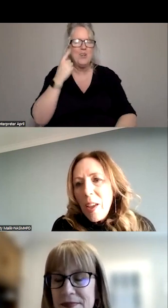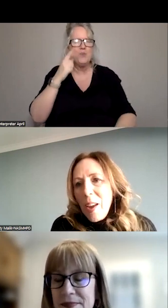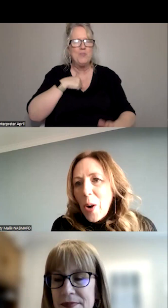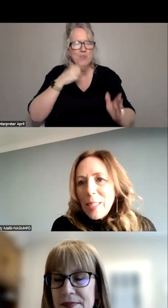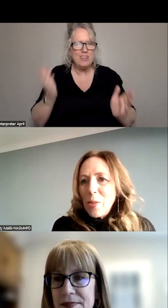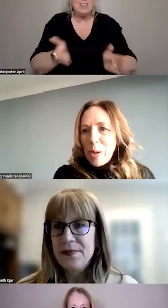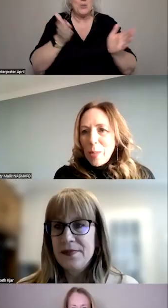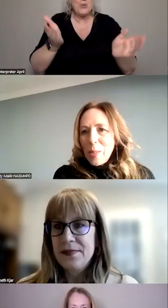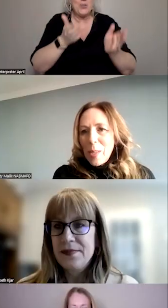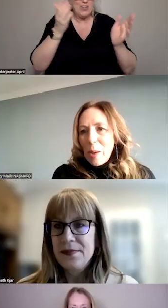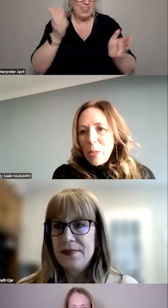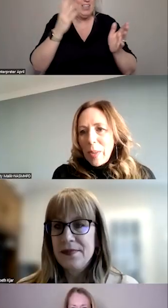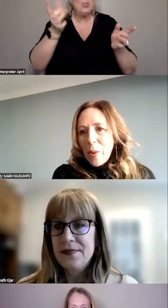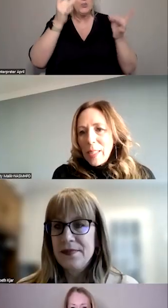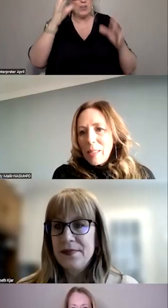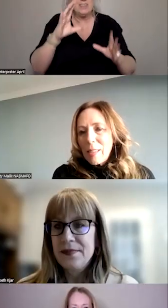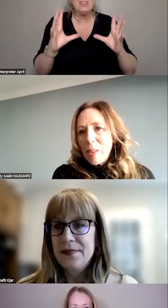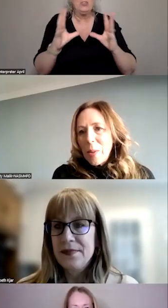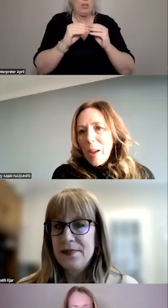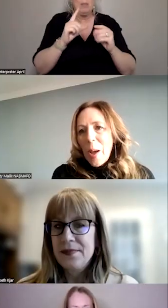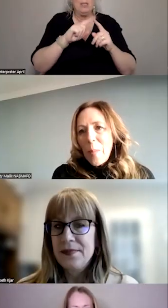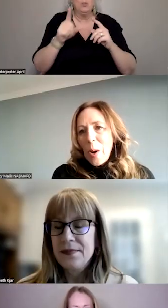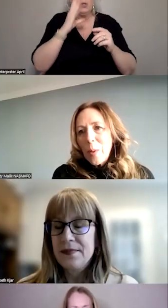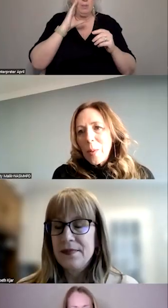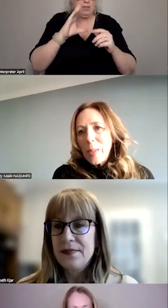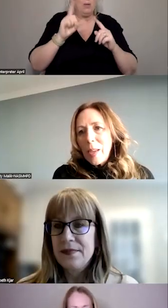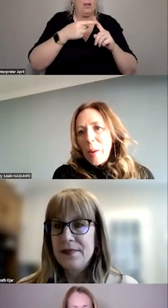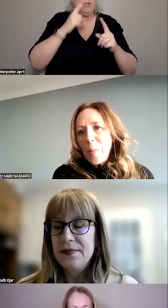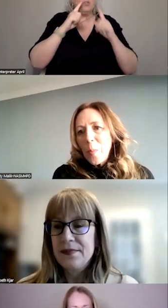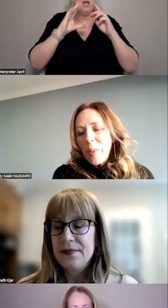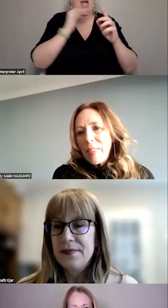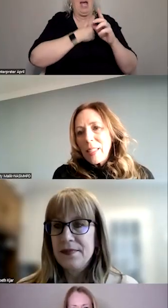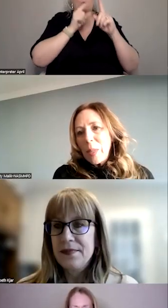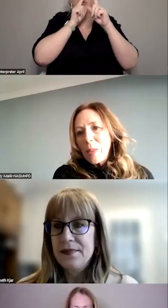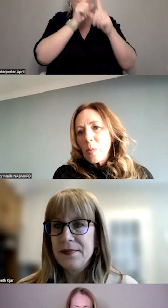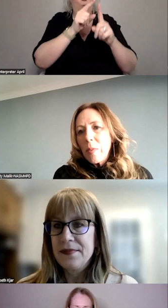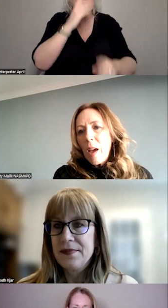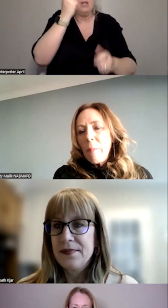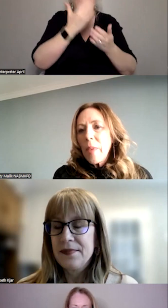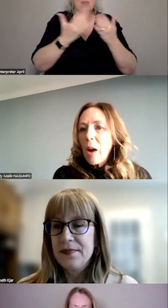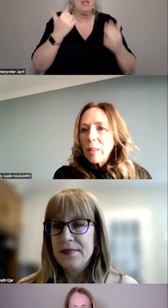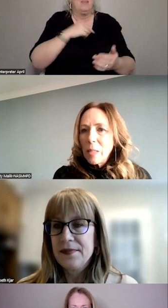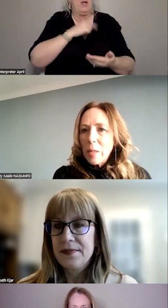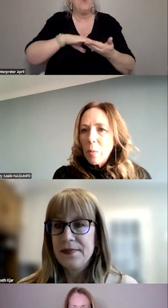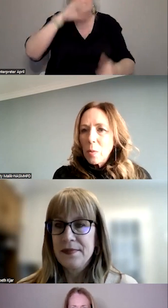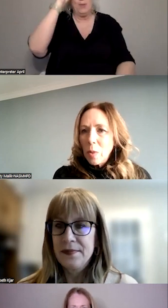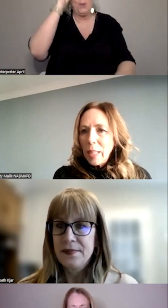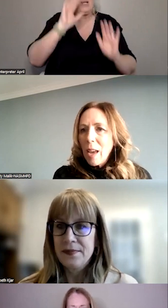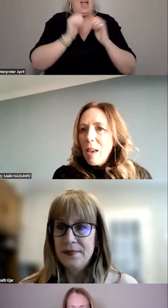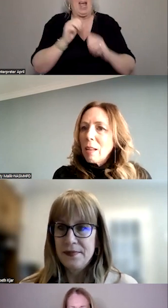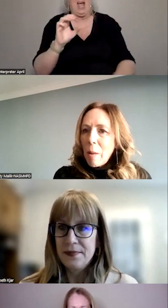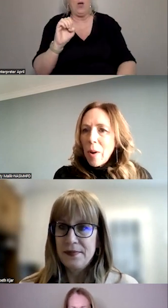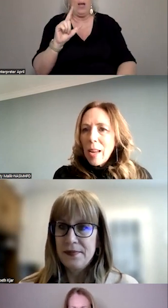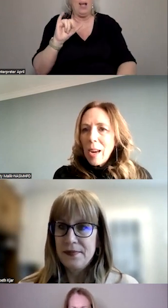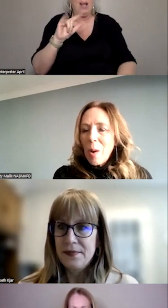encouraged crisis jammers to read the crisis talk article, because one of the things that we learned was how Elizabeth was